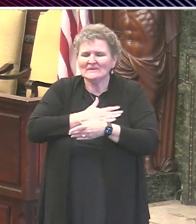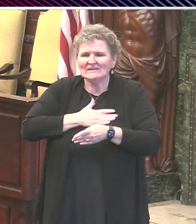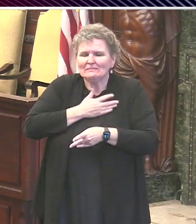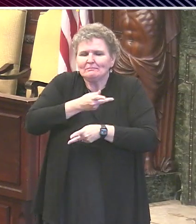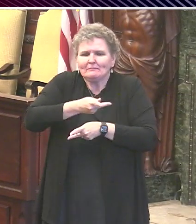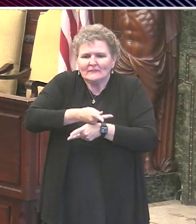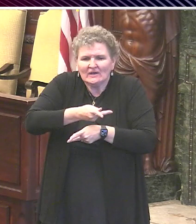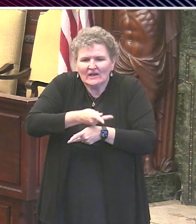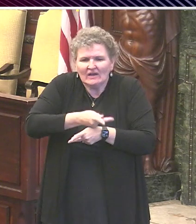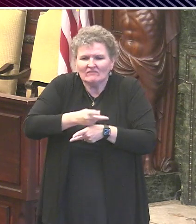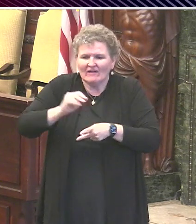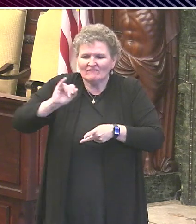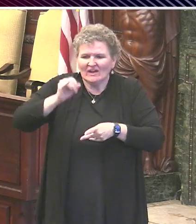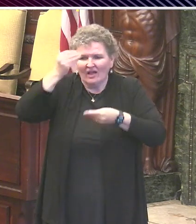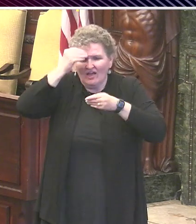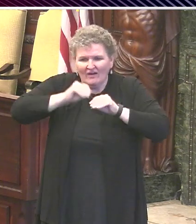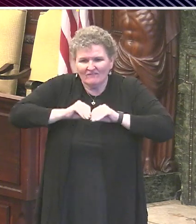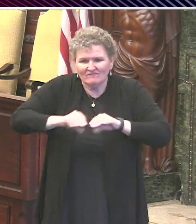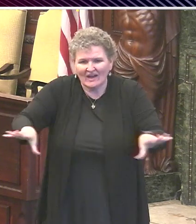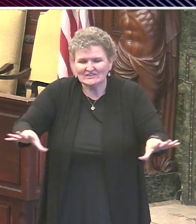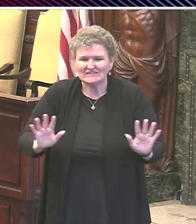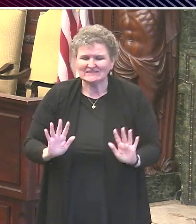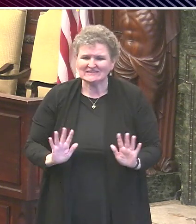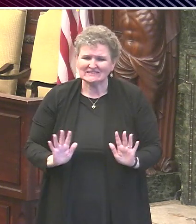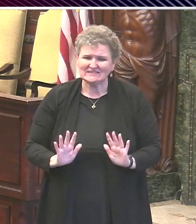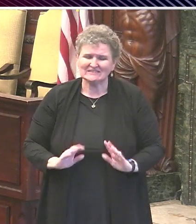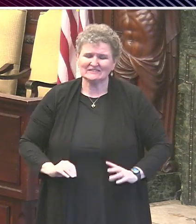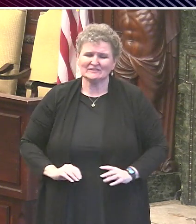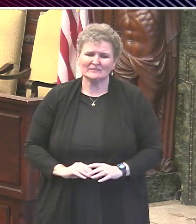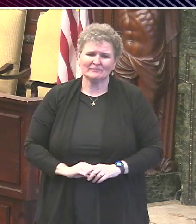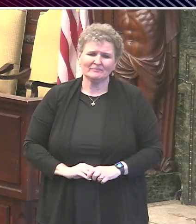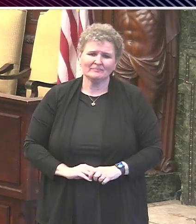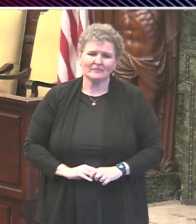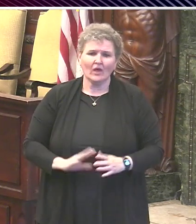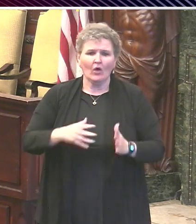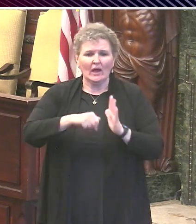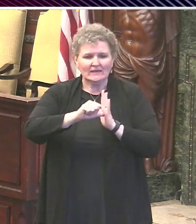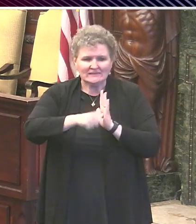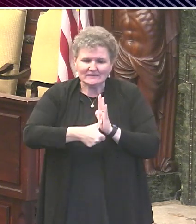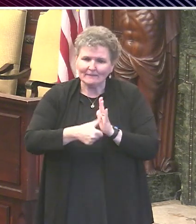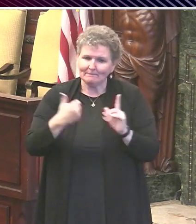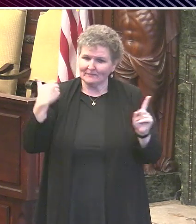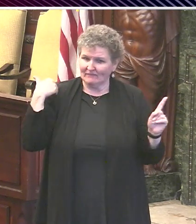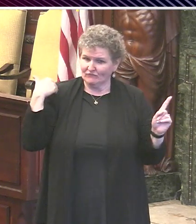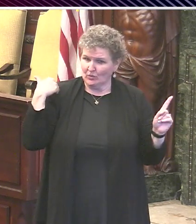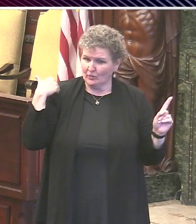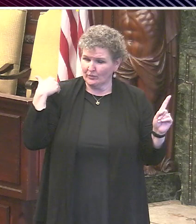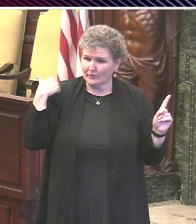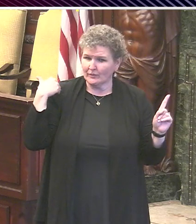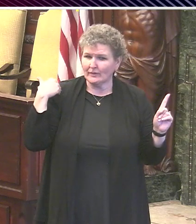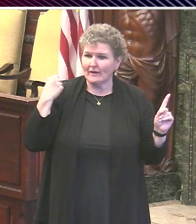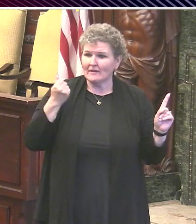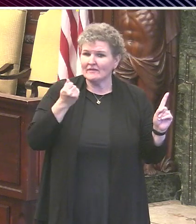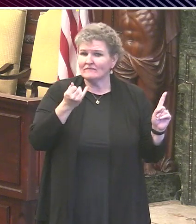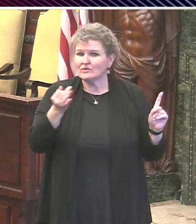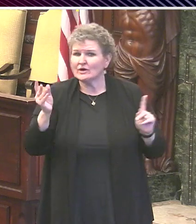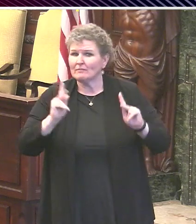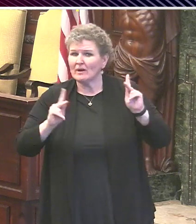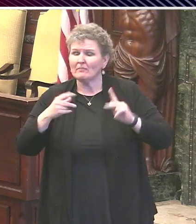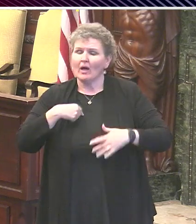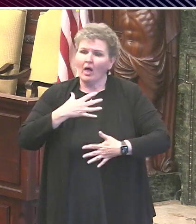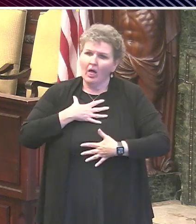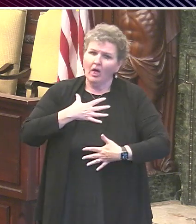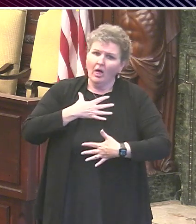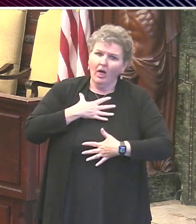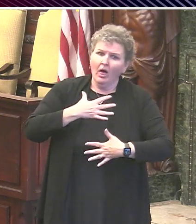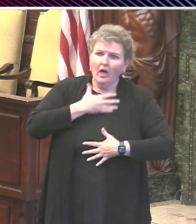process. And so I want to also reiterate what I said before. For those many people who find it difficult to do vigorous exercise without a mask,